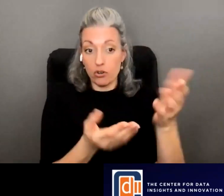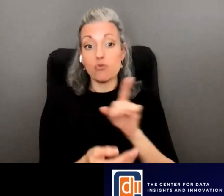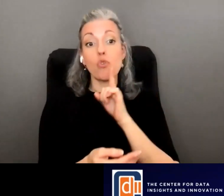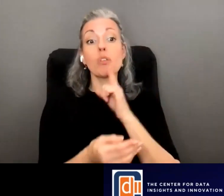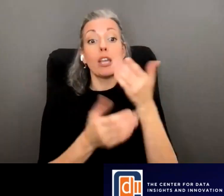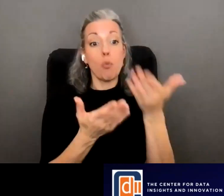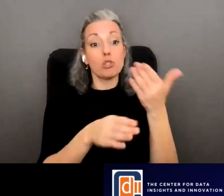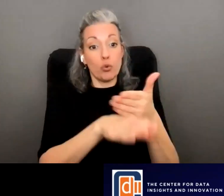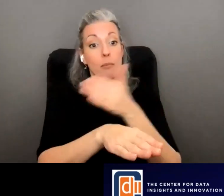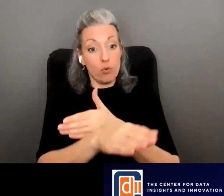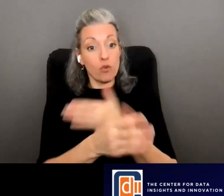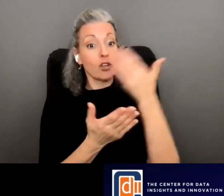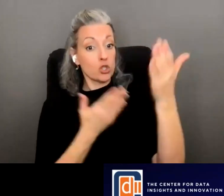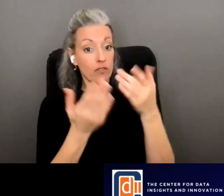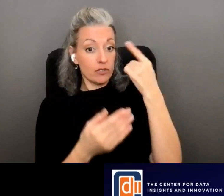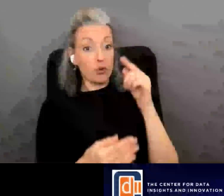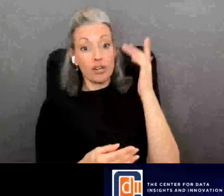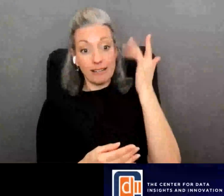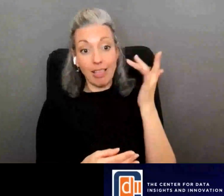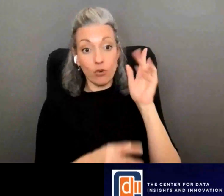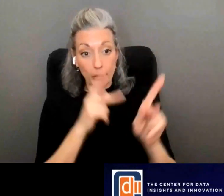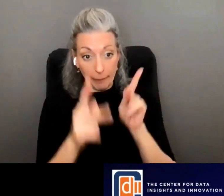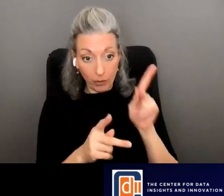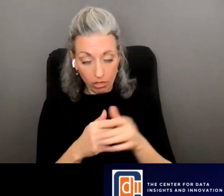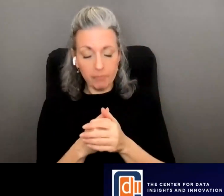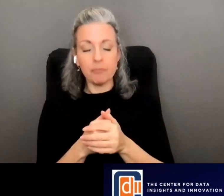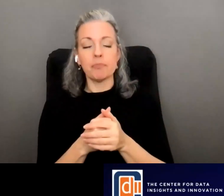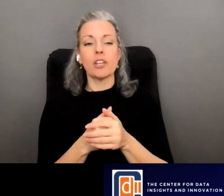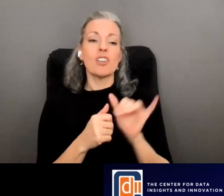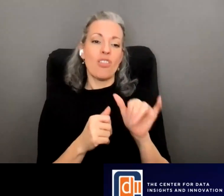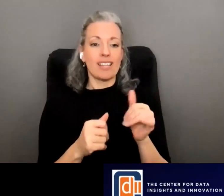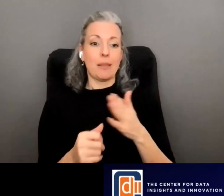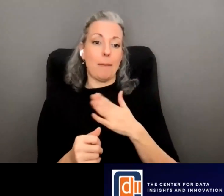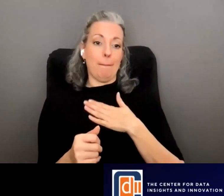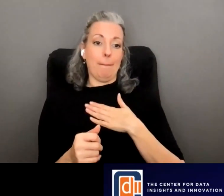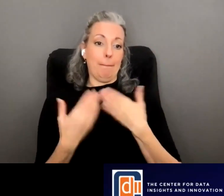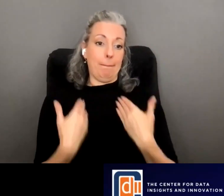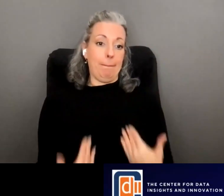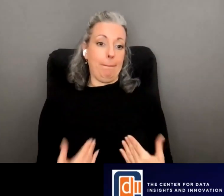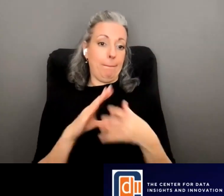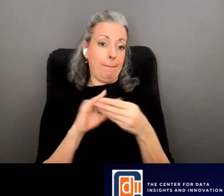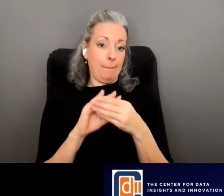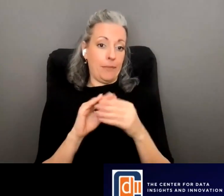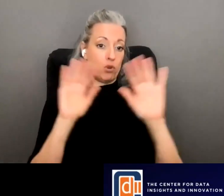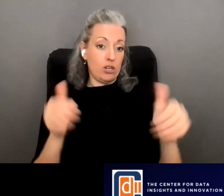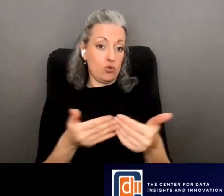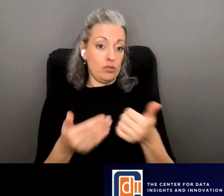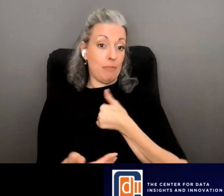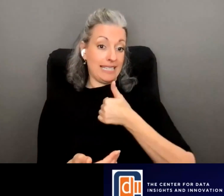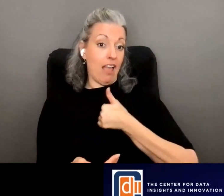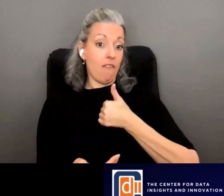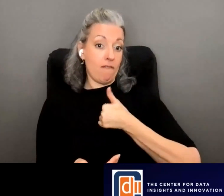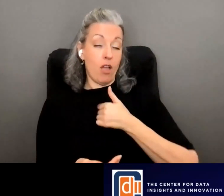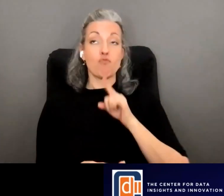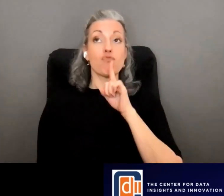improve services for Californians. So that's a little bit about me. I wanted to introduce myself. I'm really, really